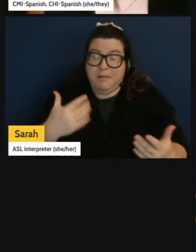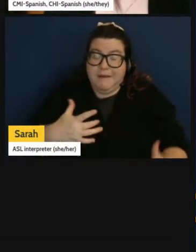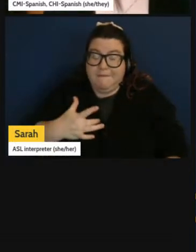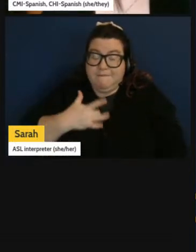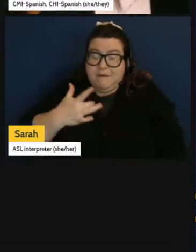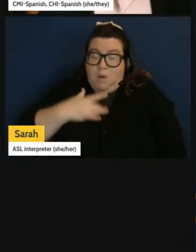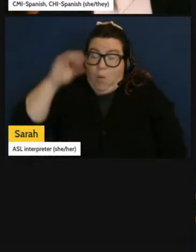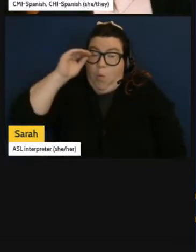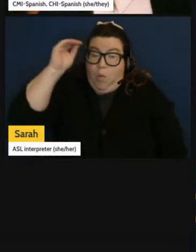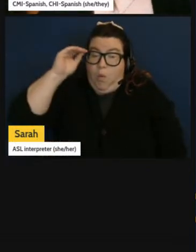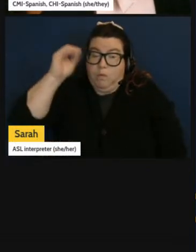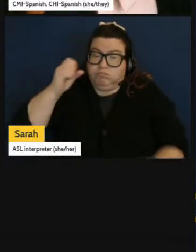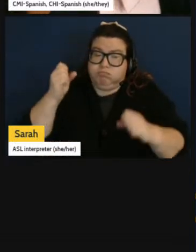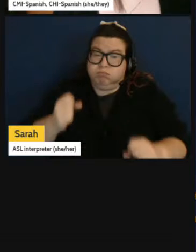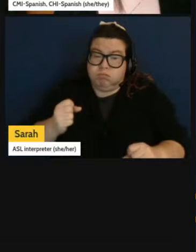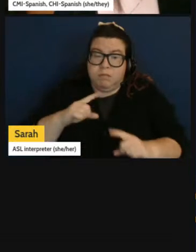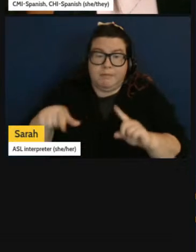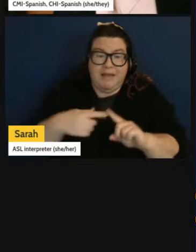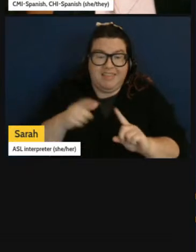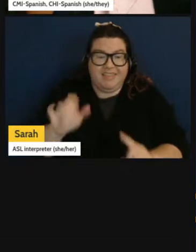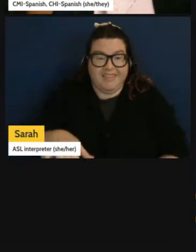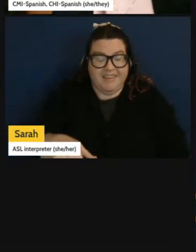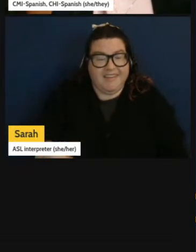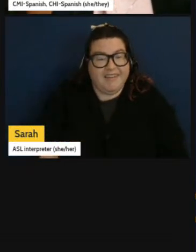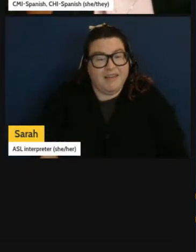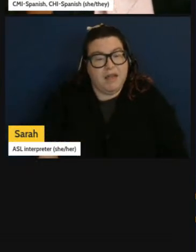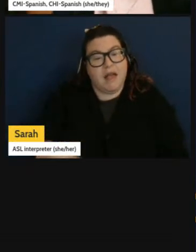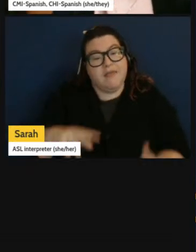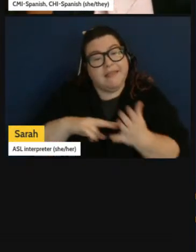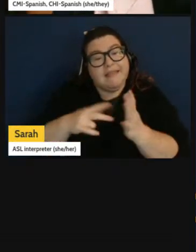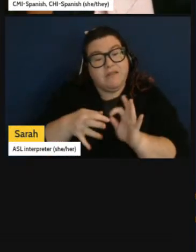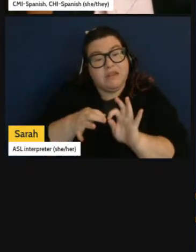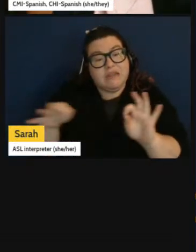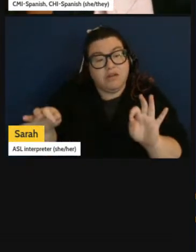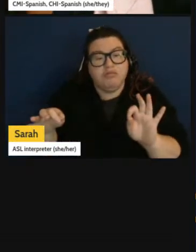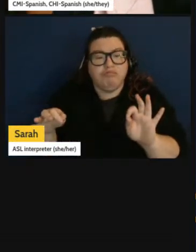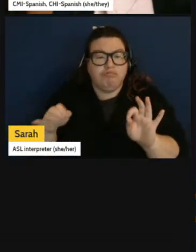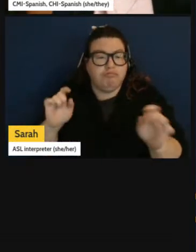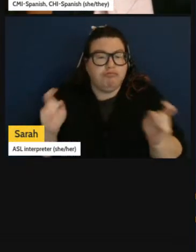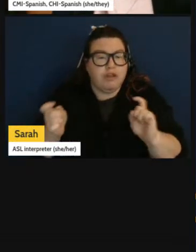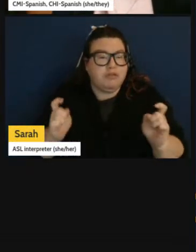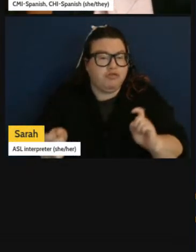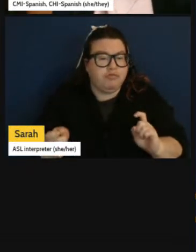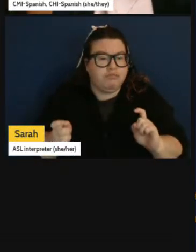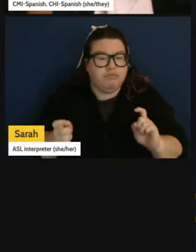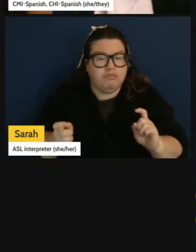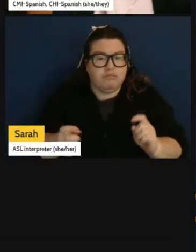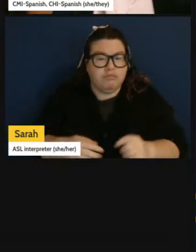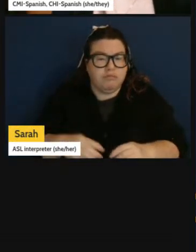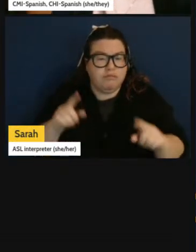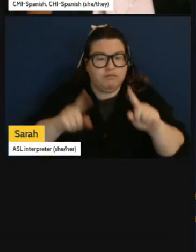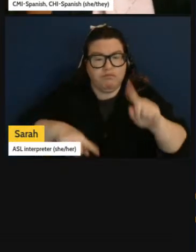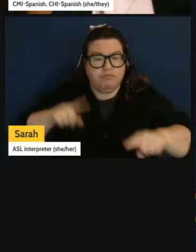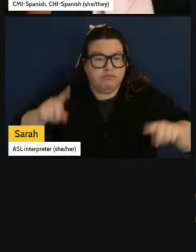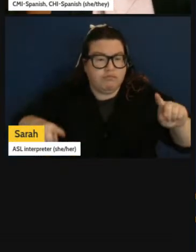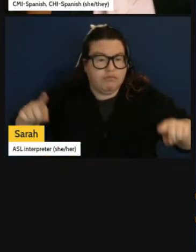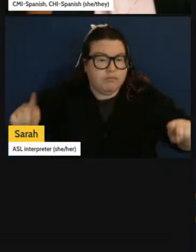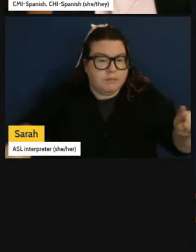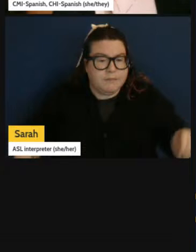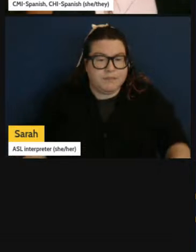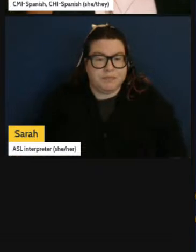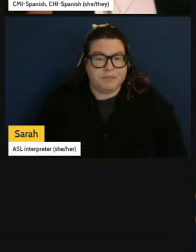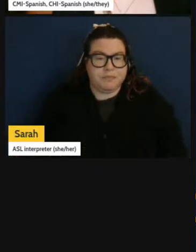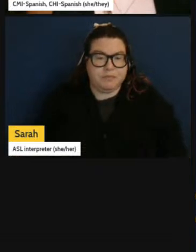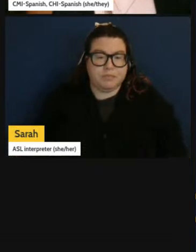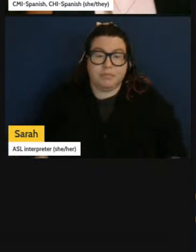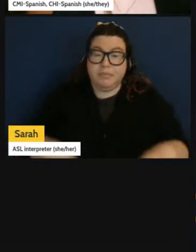that. And the thing is that the definitions for these terms vary. All right, so we're gonna, depending upon